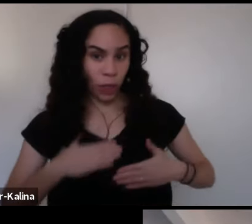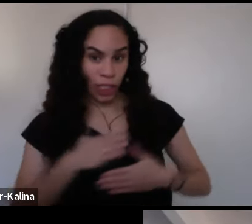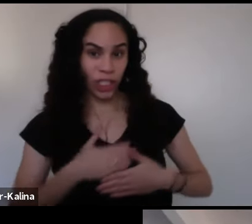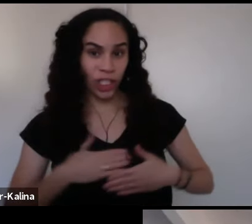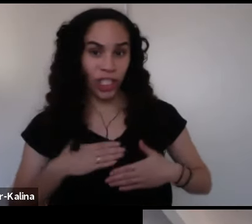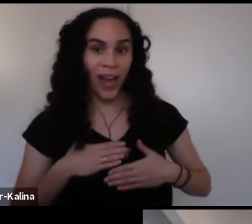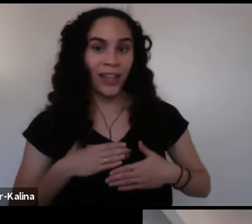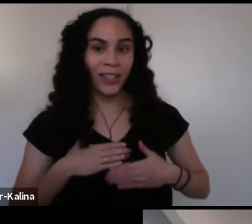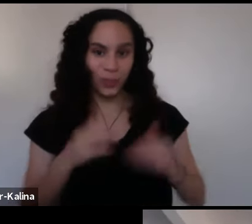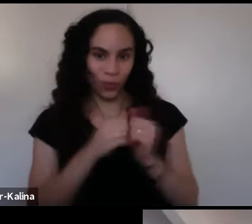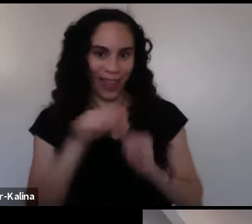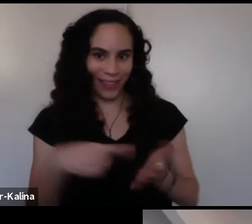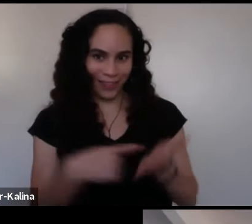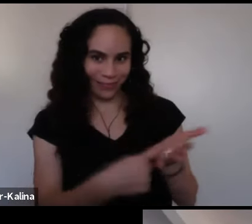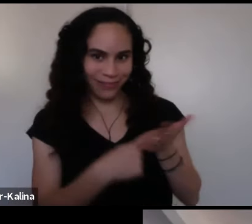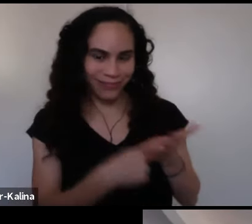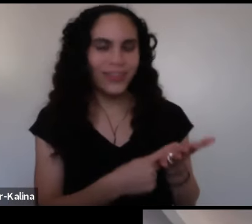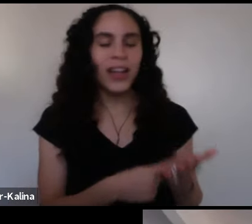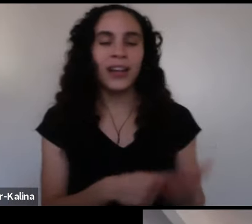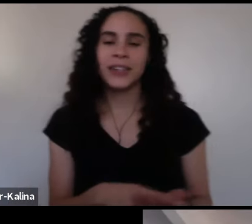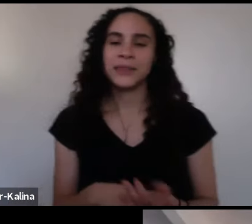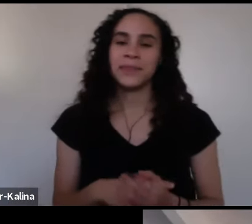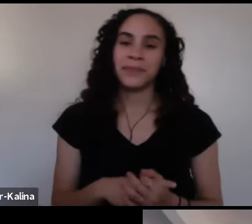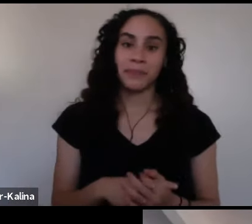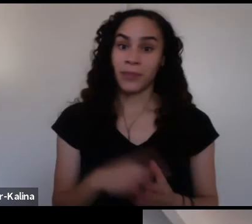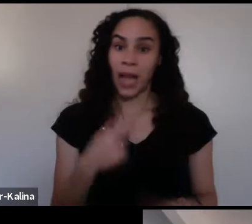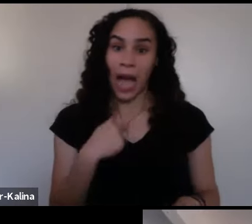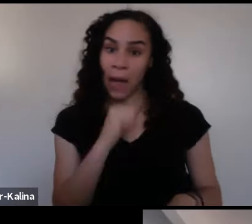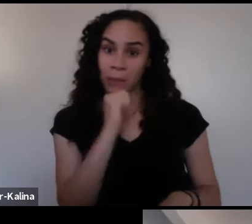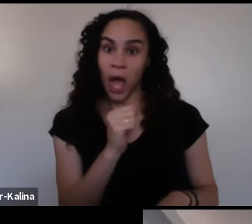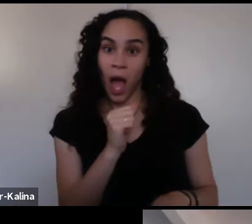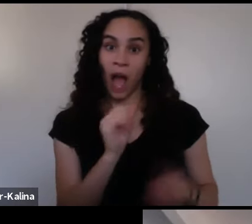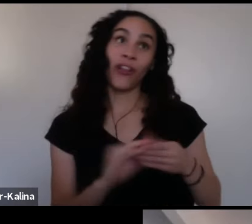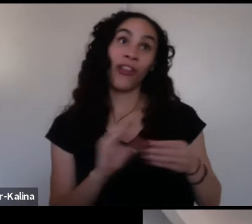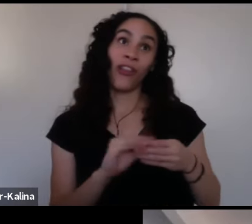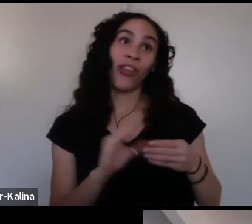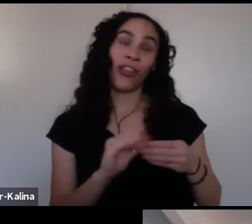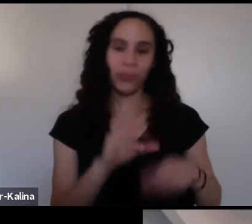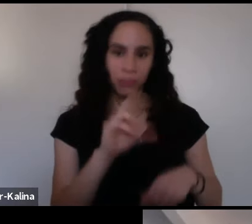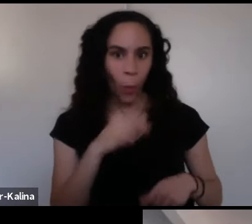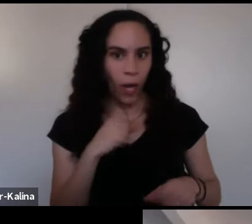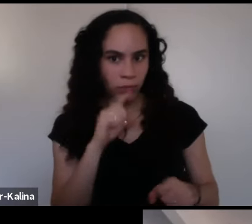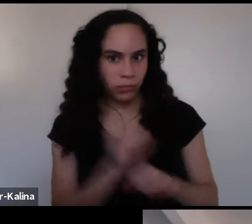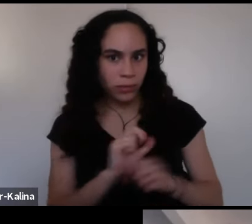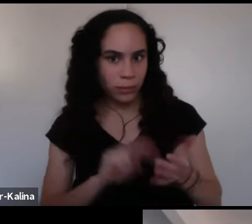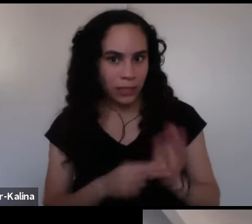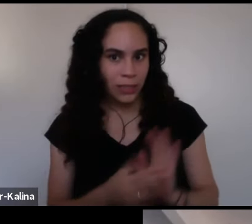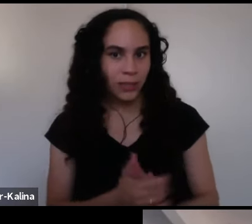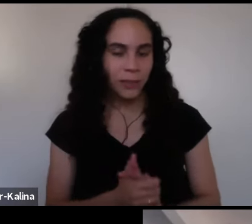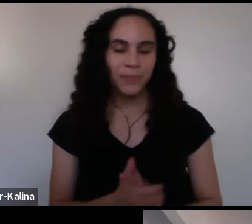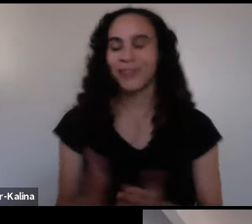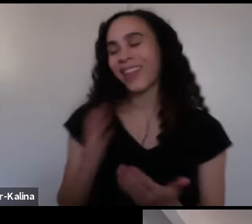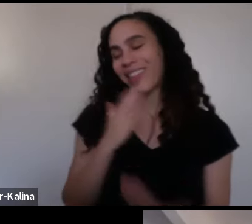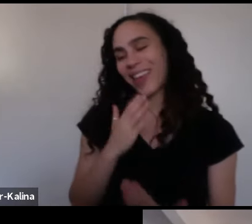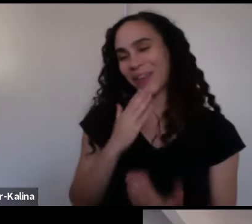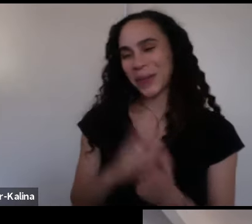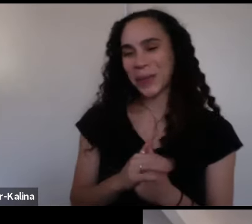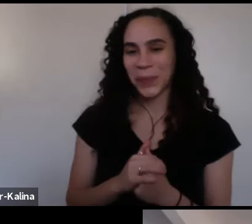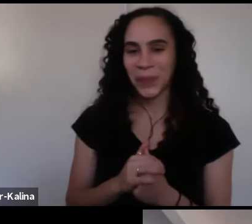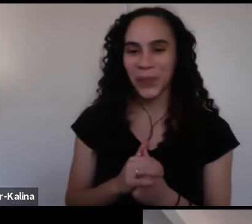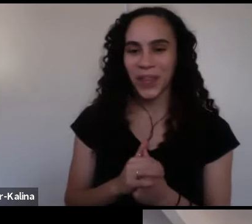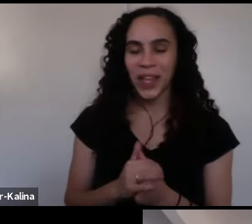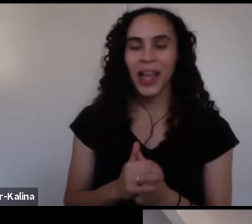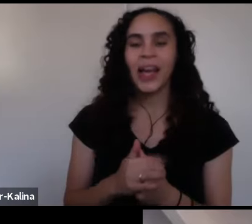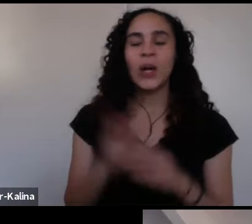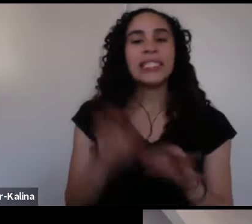Thank you. So, but I'm saying that to just to get to a point to talk about what you do to